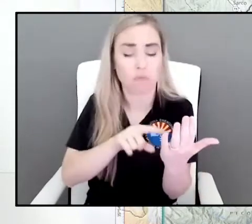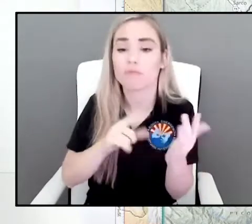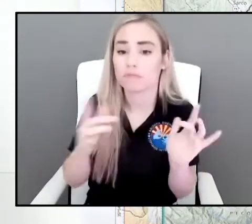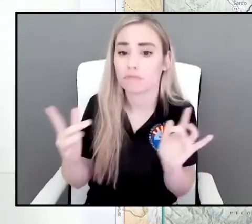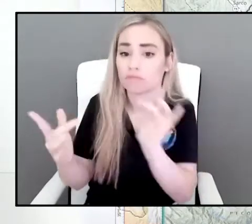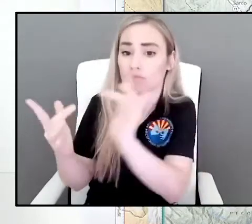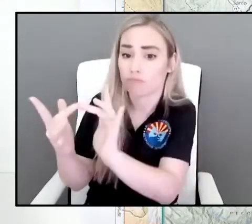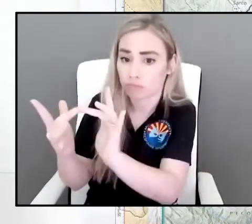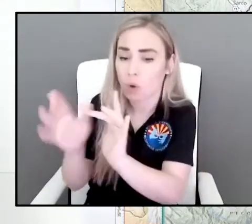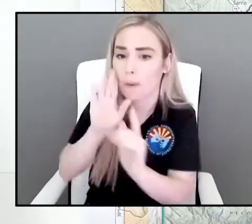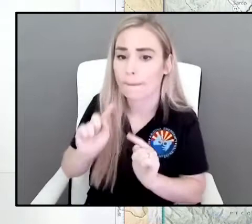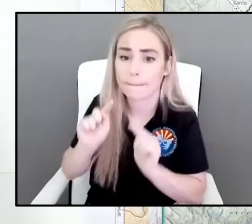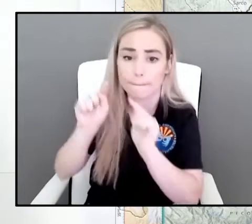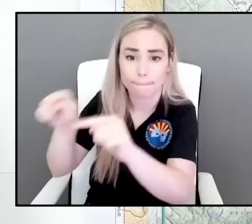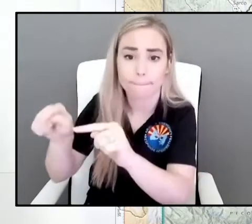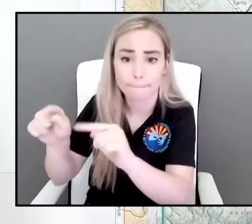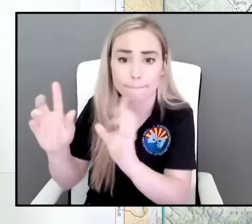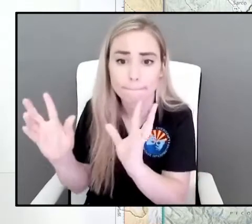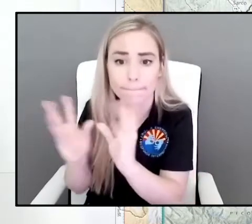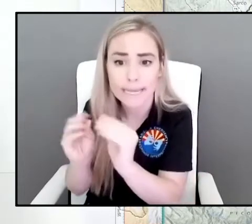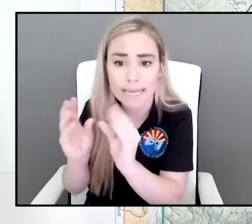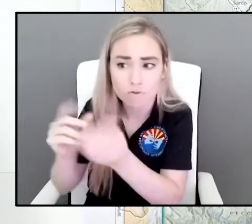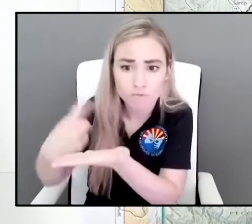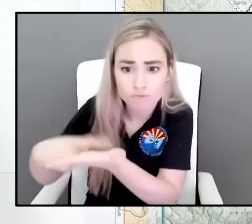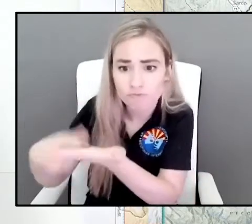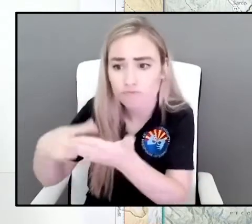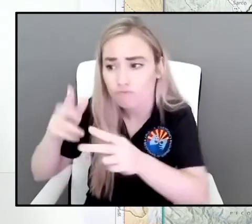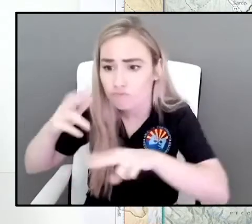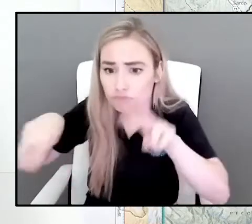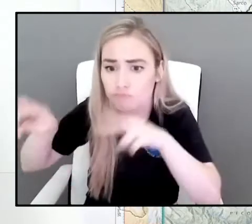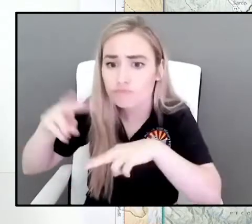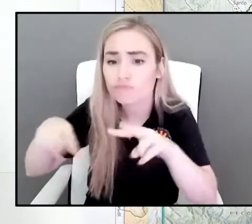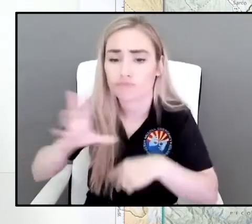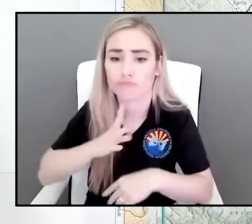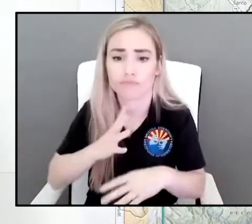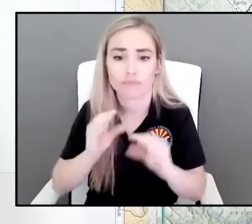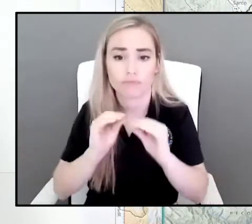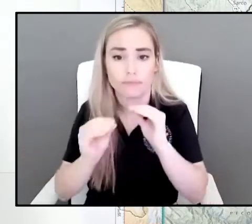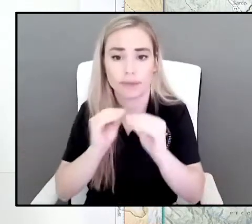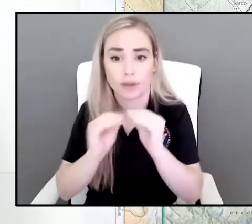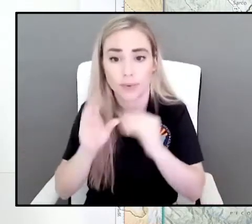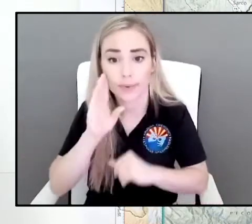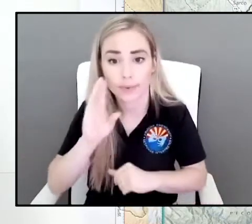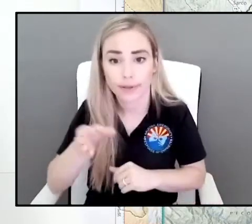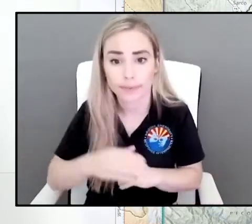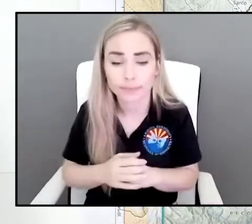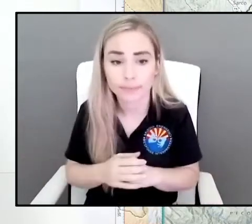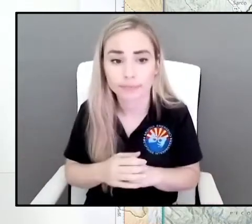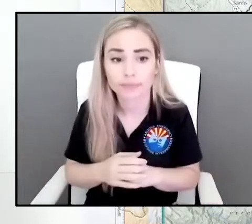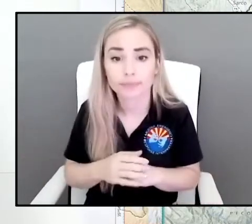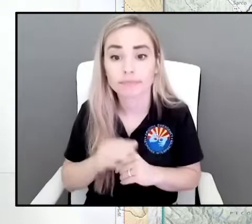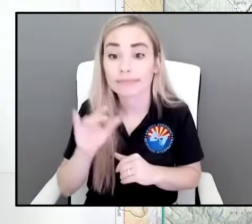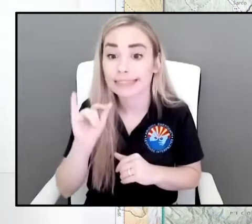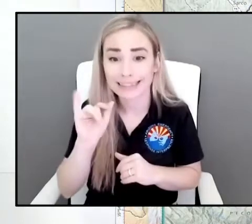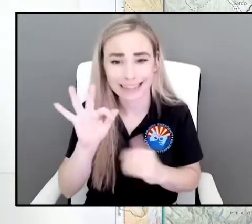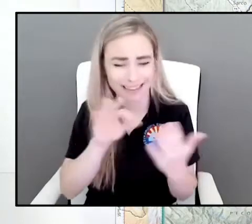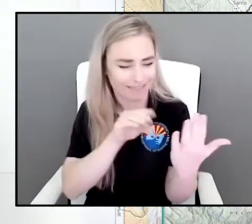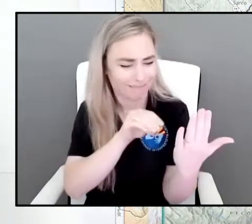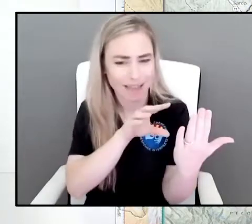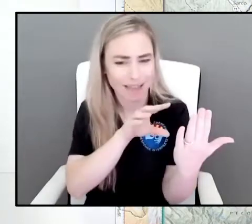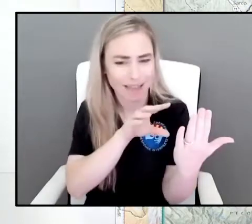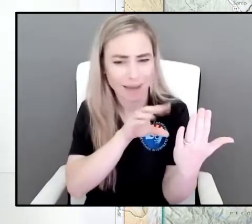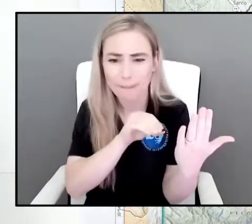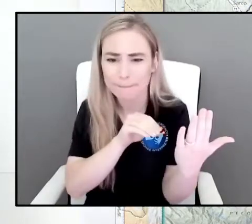come out and meet with you to discuss and get your repairs done. If you are not able to get the QR code,